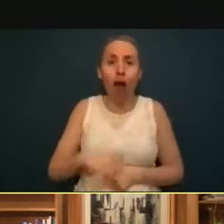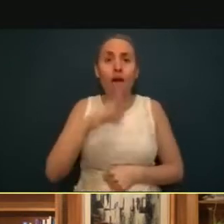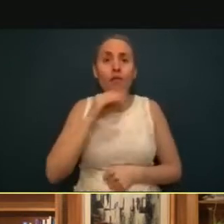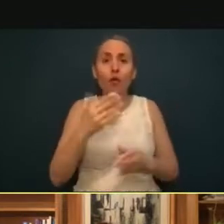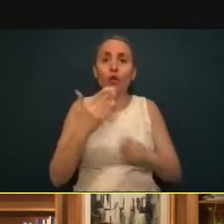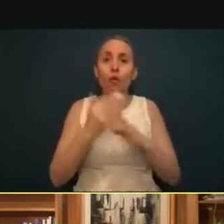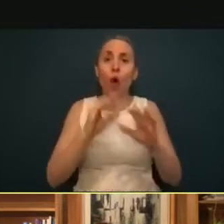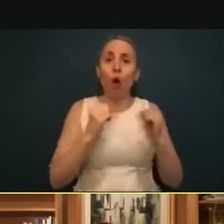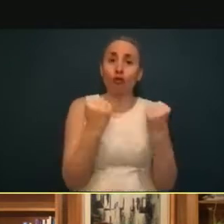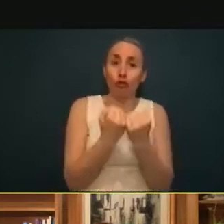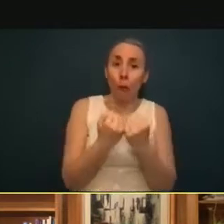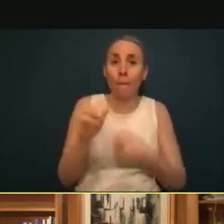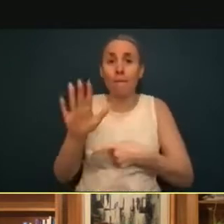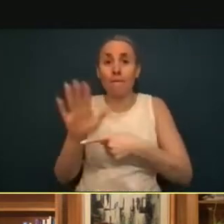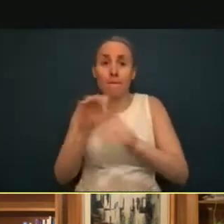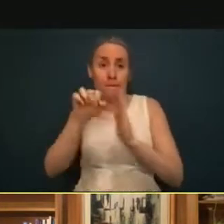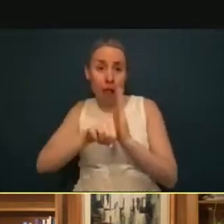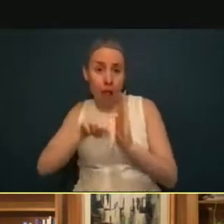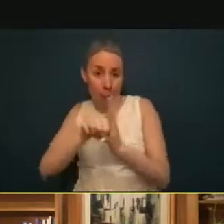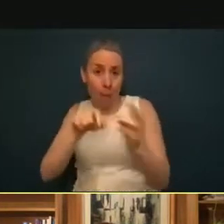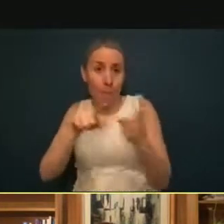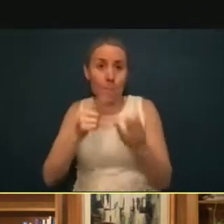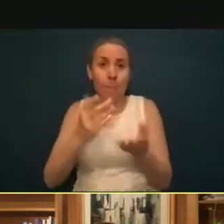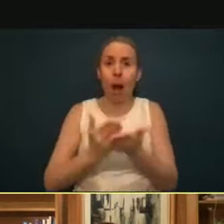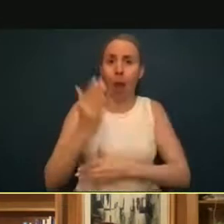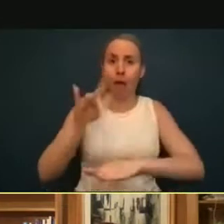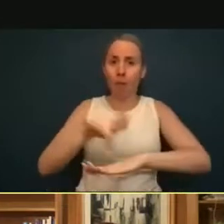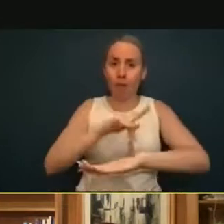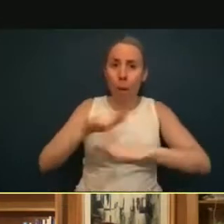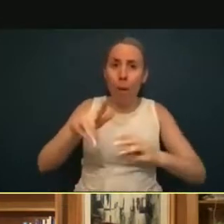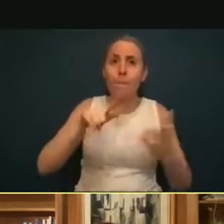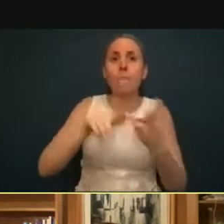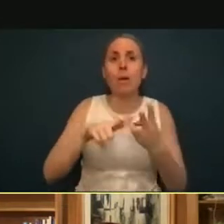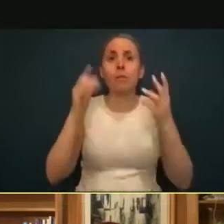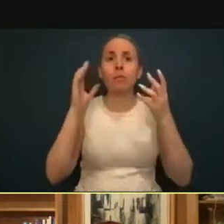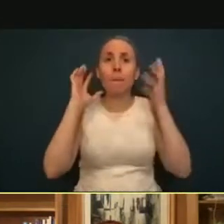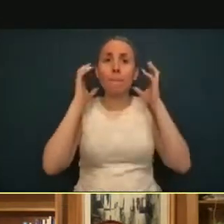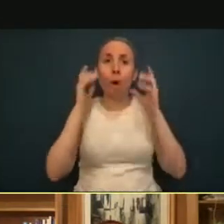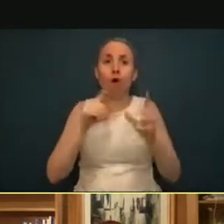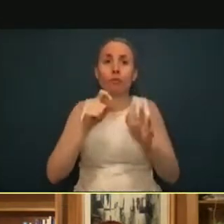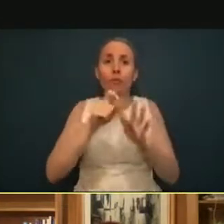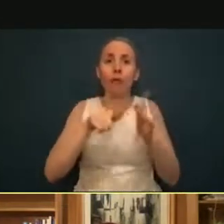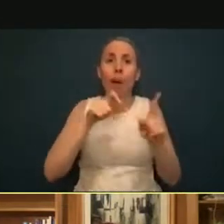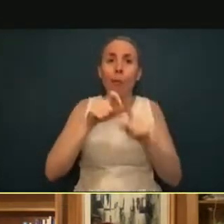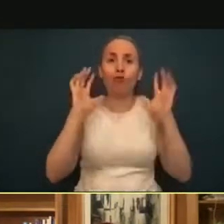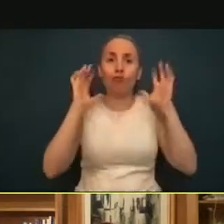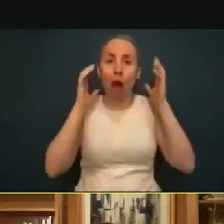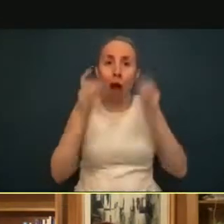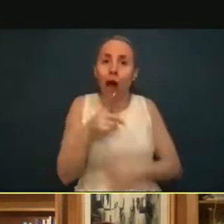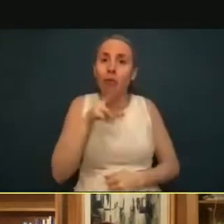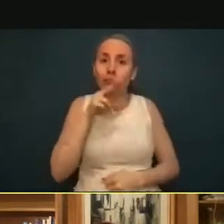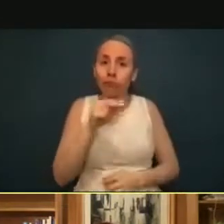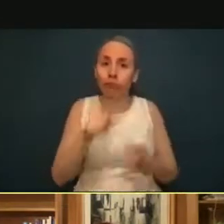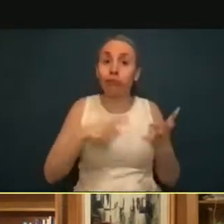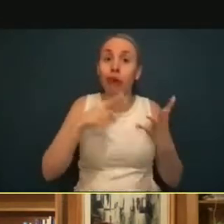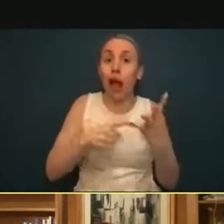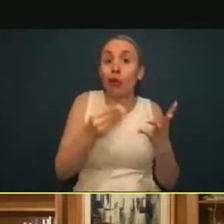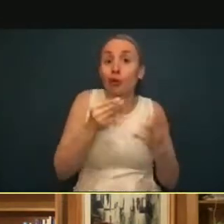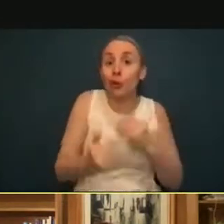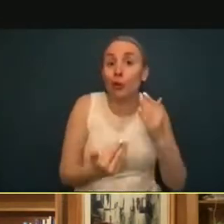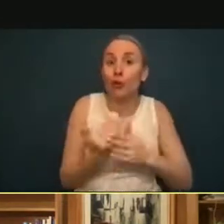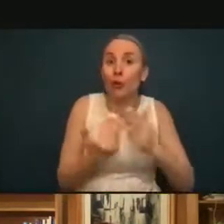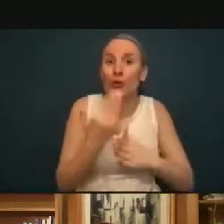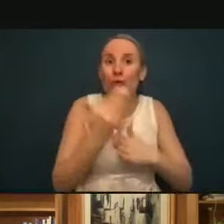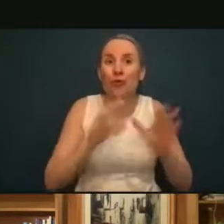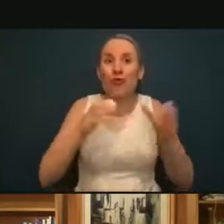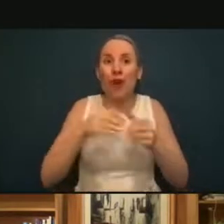live performances, a podcast, and soon to be workshops as well in the new year.